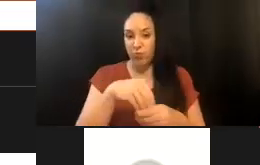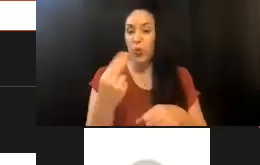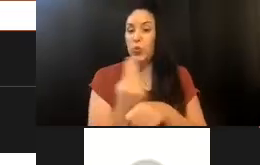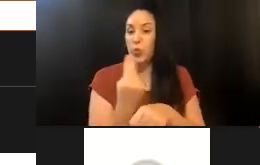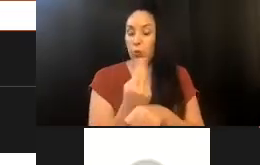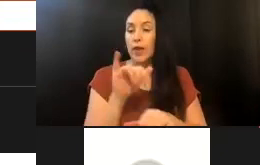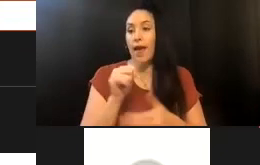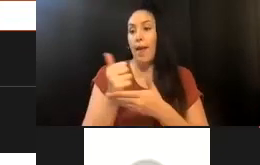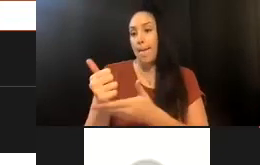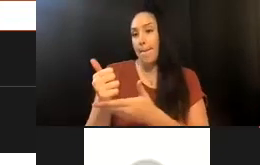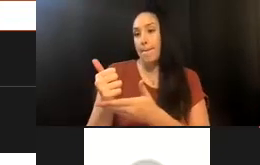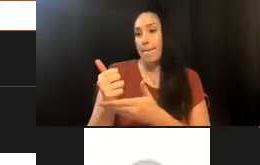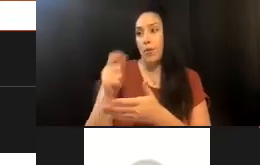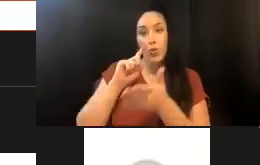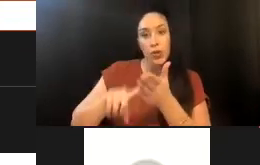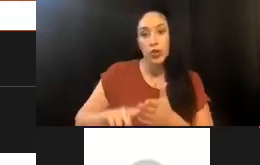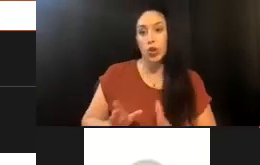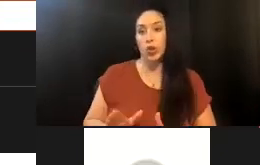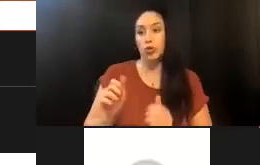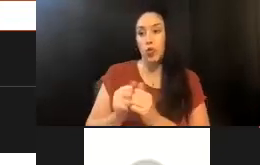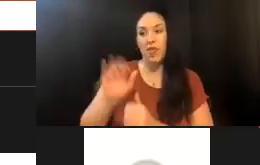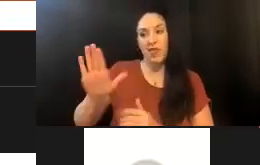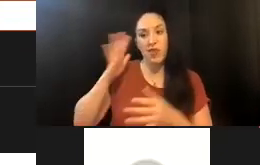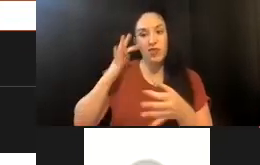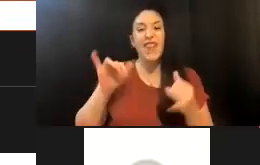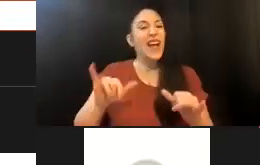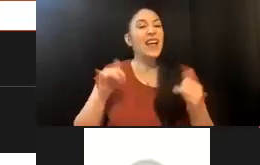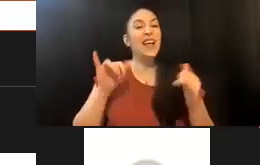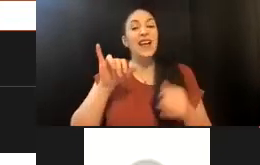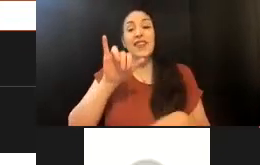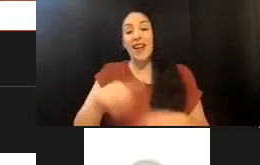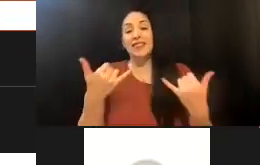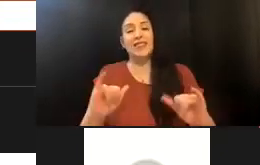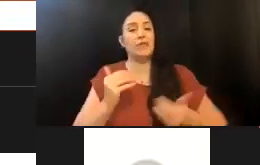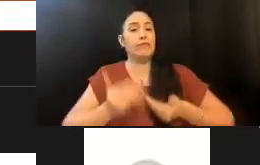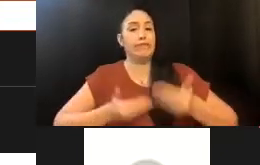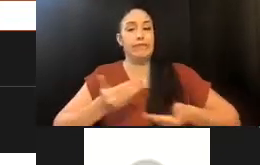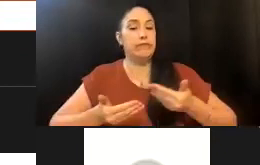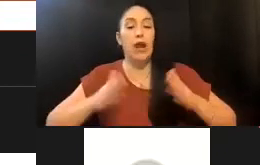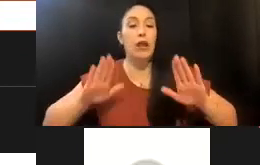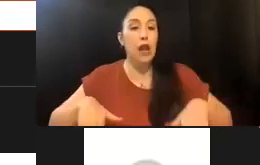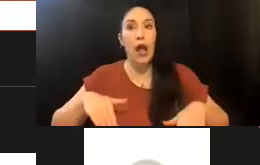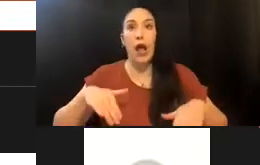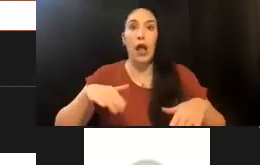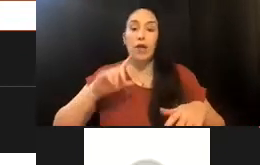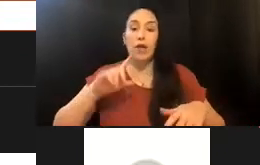help inform researchers as well. So that's still in the pilot phase, but that's something that they may do down the